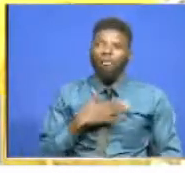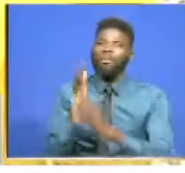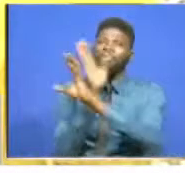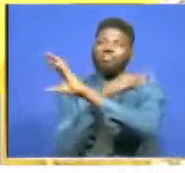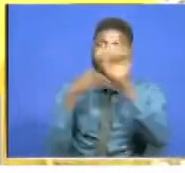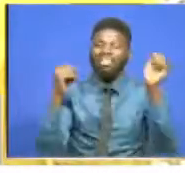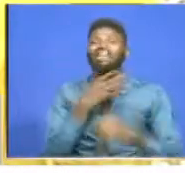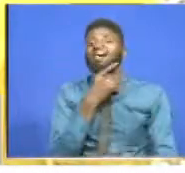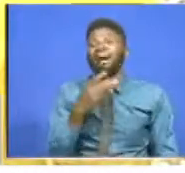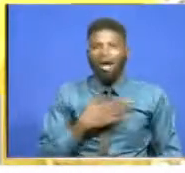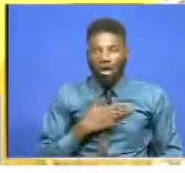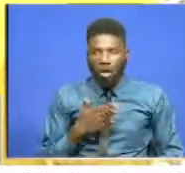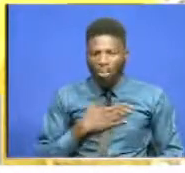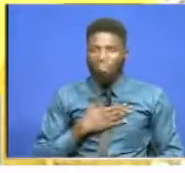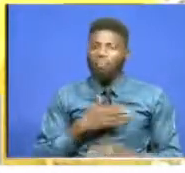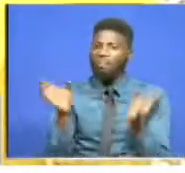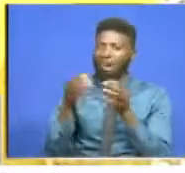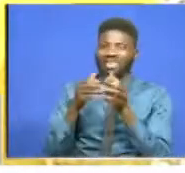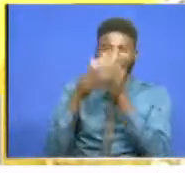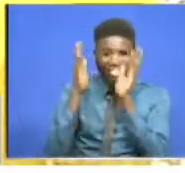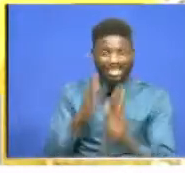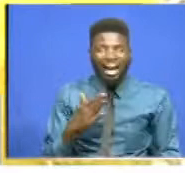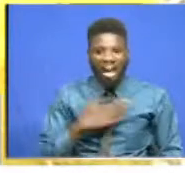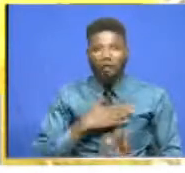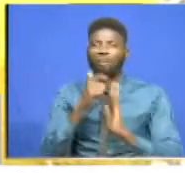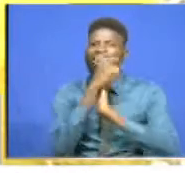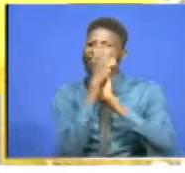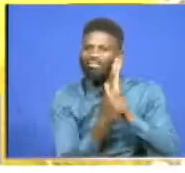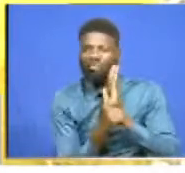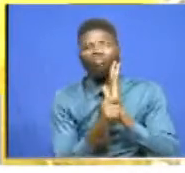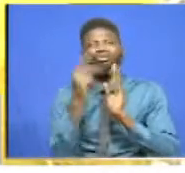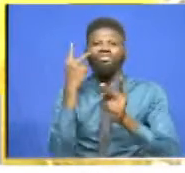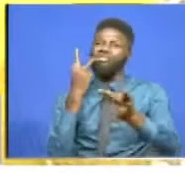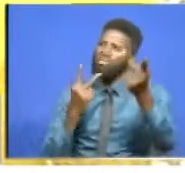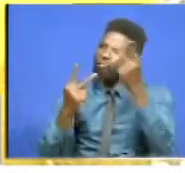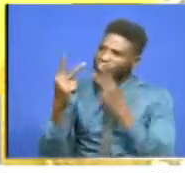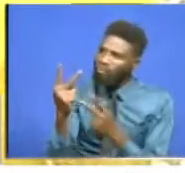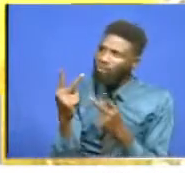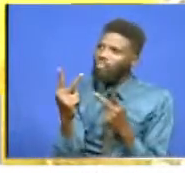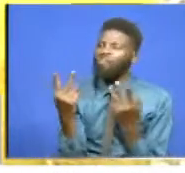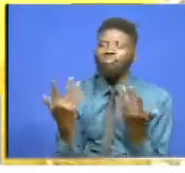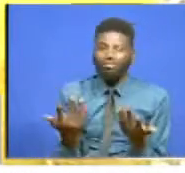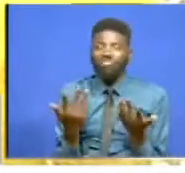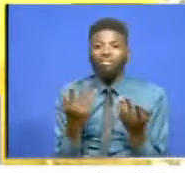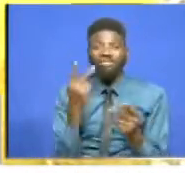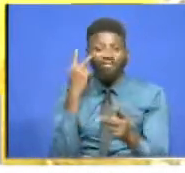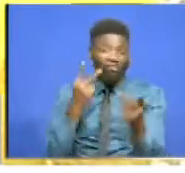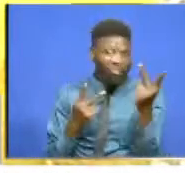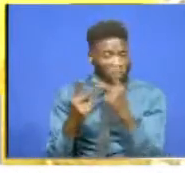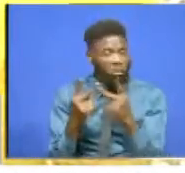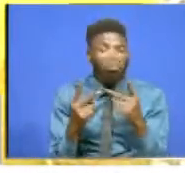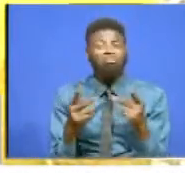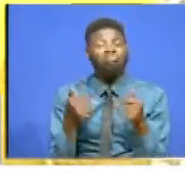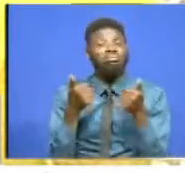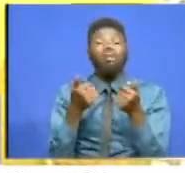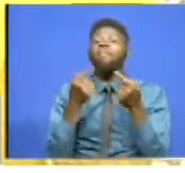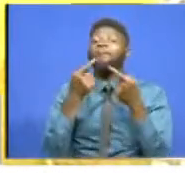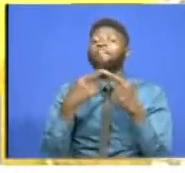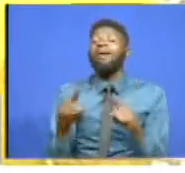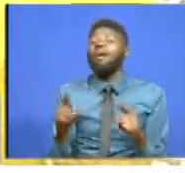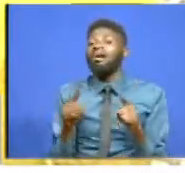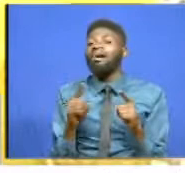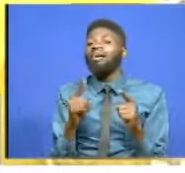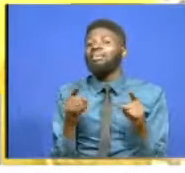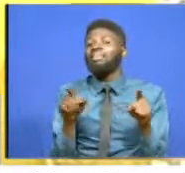our, you know, our manifesto, our vision, and, you know, the strategic direction. And the vision is fully shared. But unfortunately,